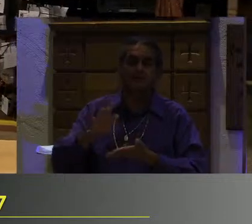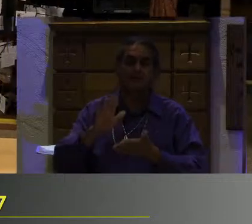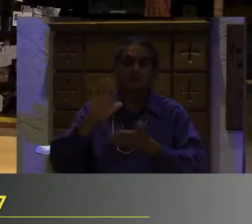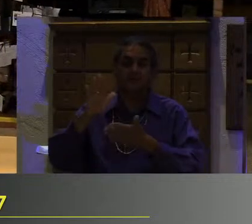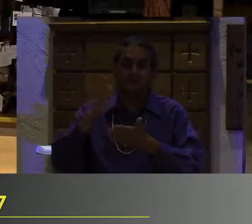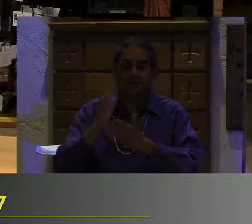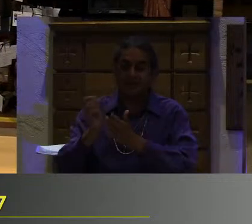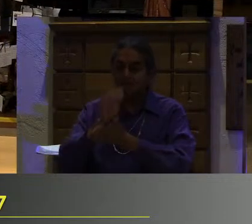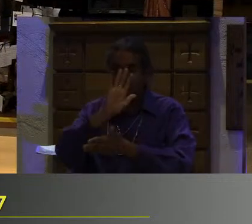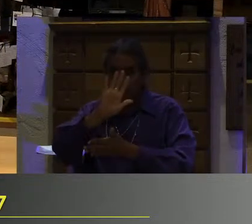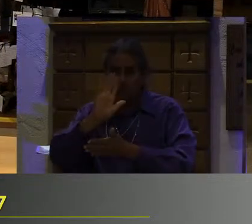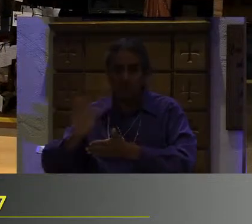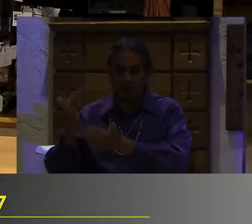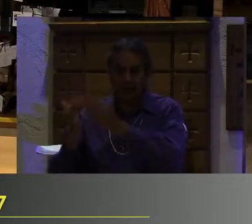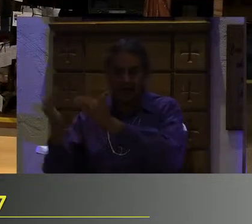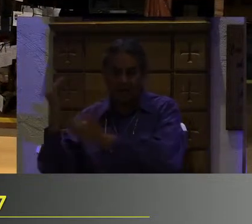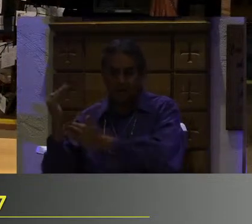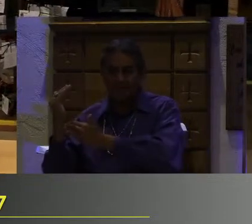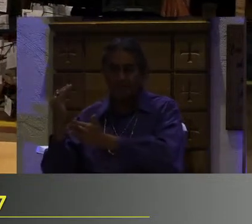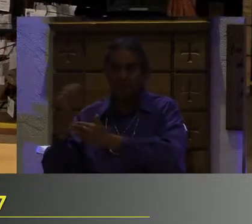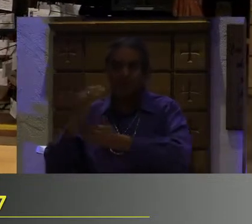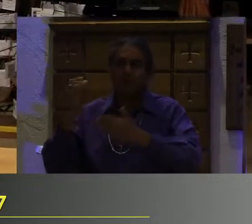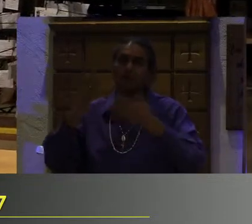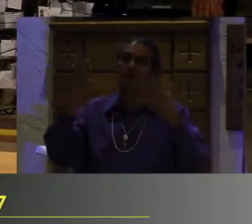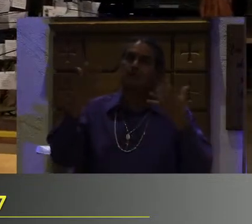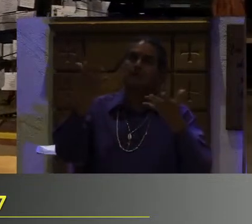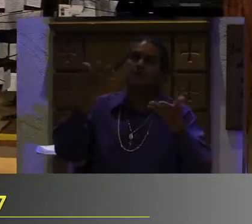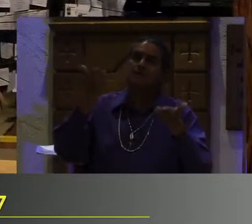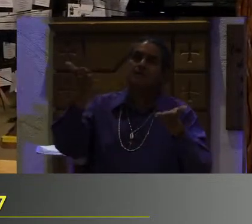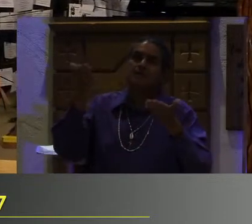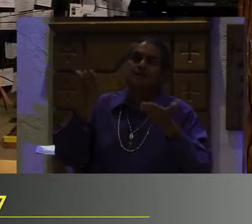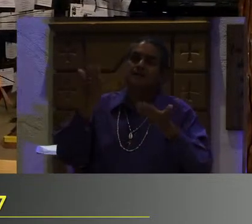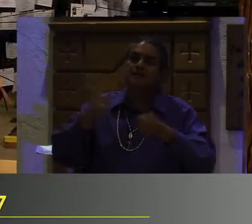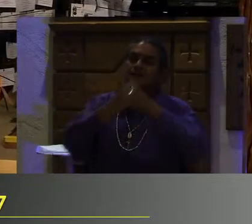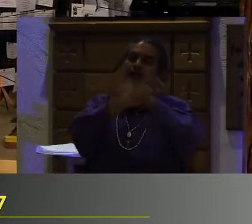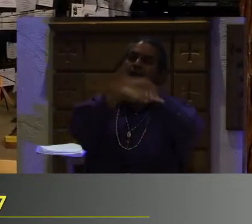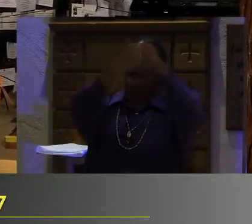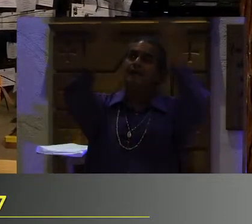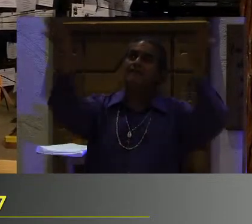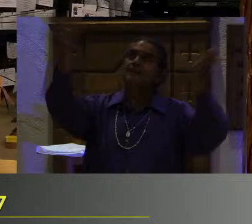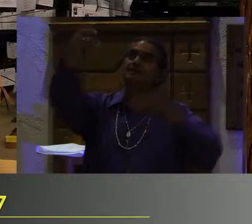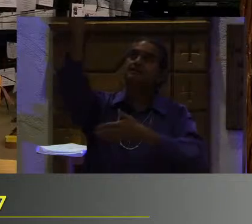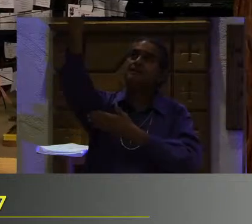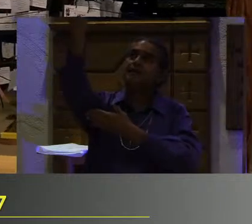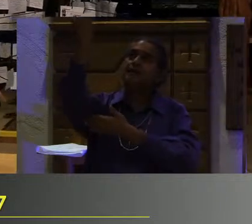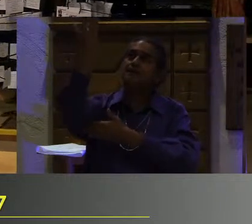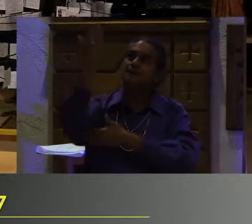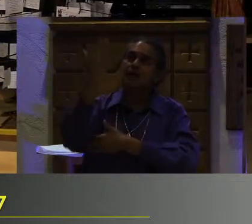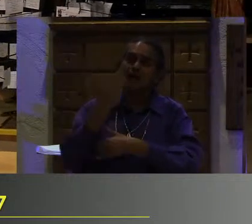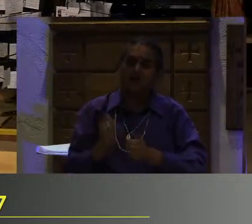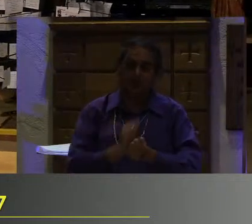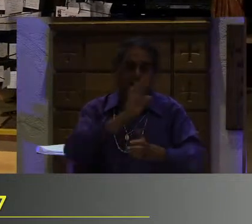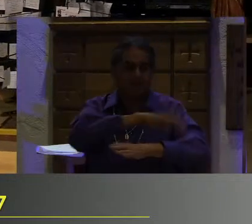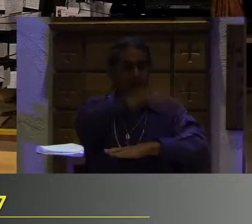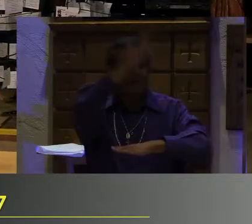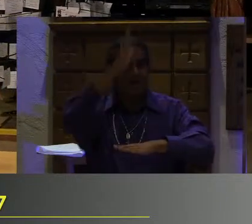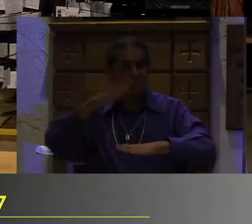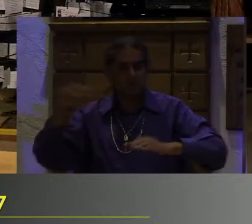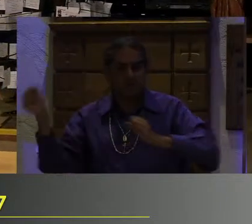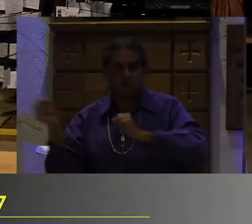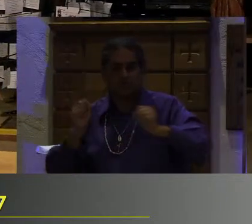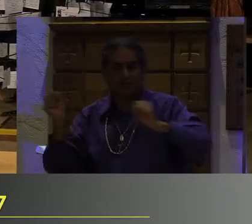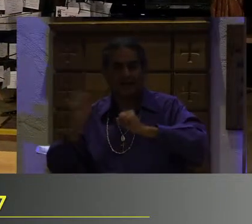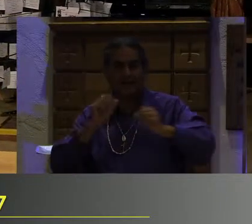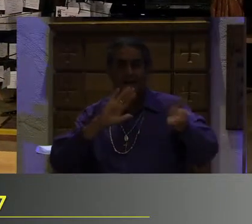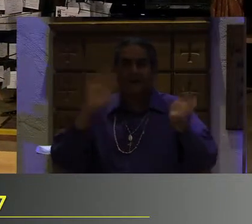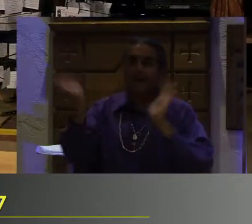heritage. Oh, that you would rend the heavens and come down with the mountains quaking